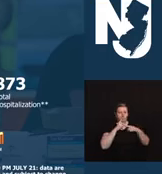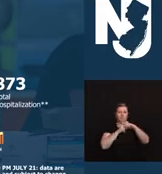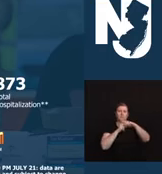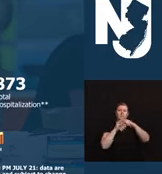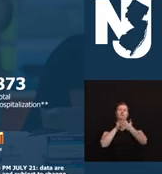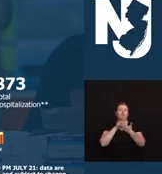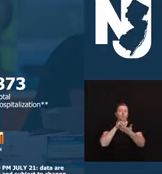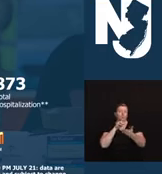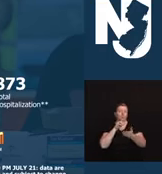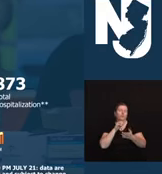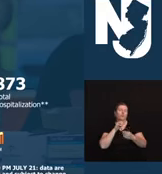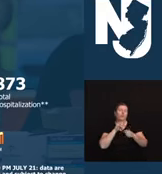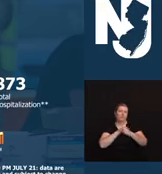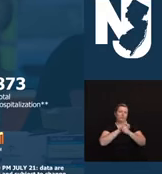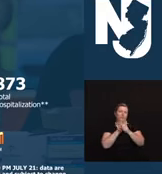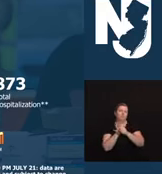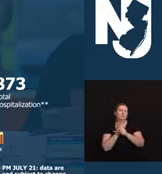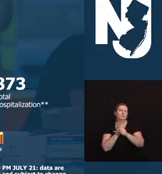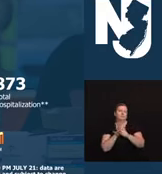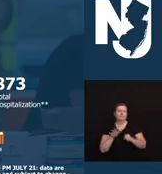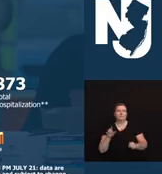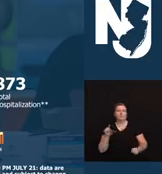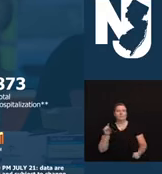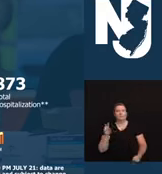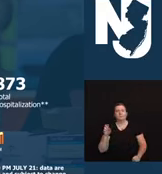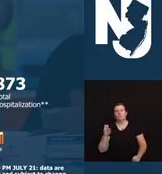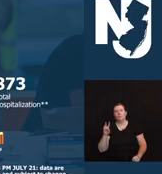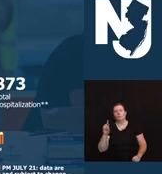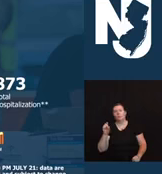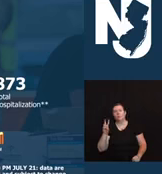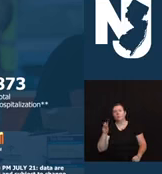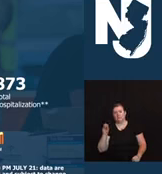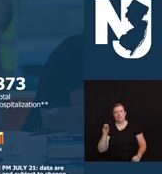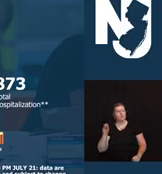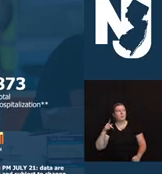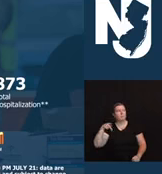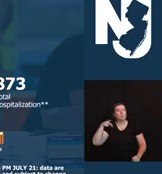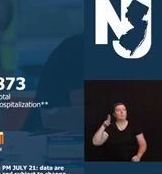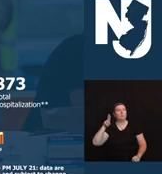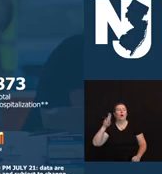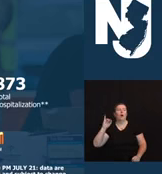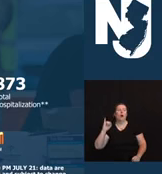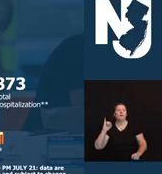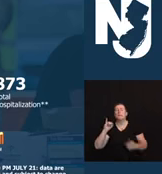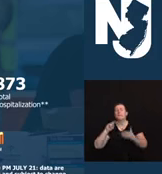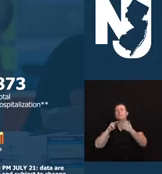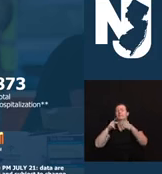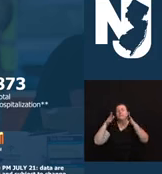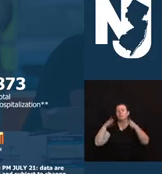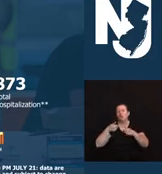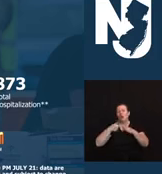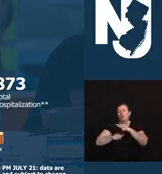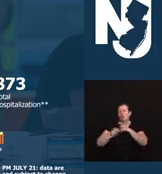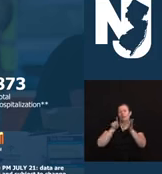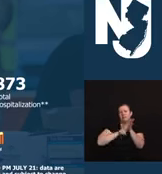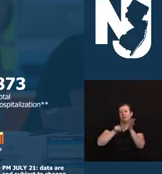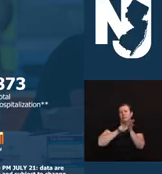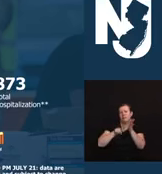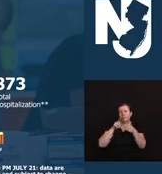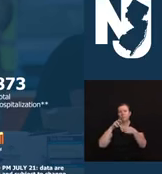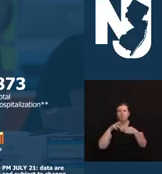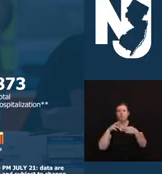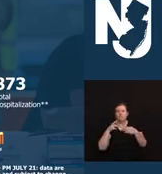COVID-19, and 450 of whom are listed as persons under investigation pending the return of their